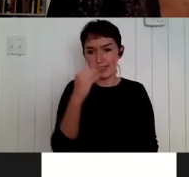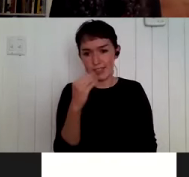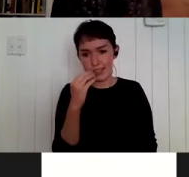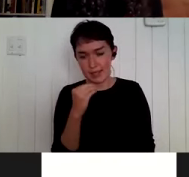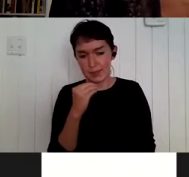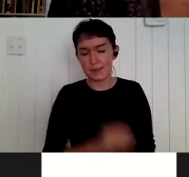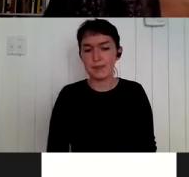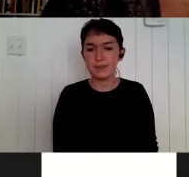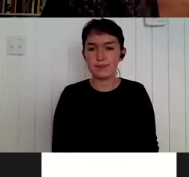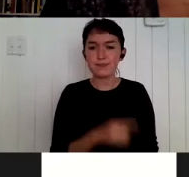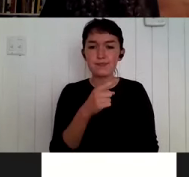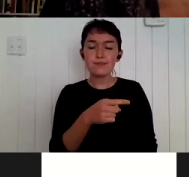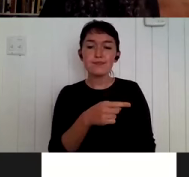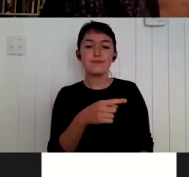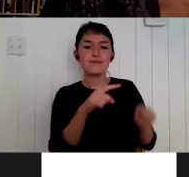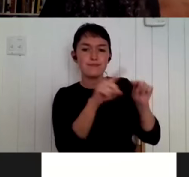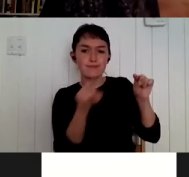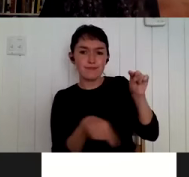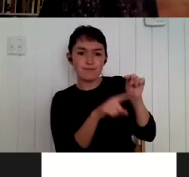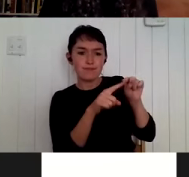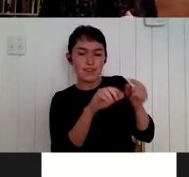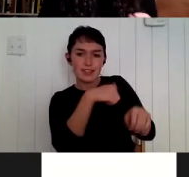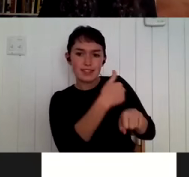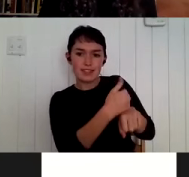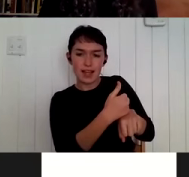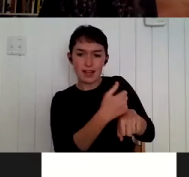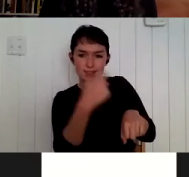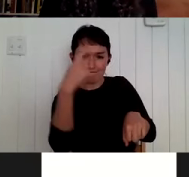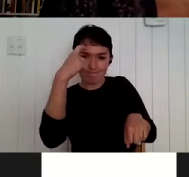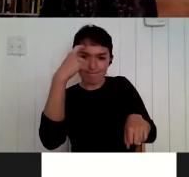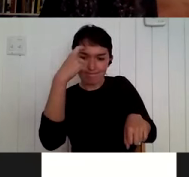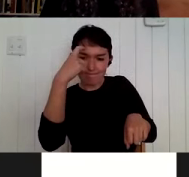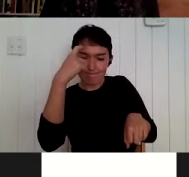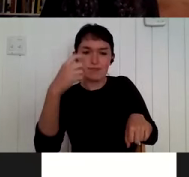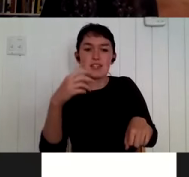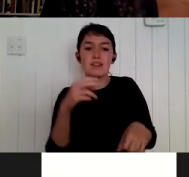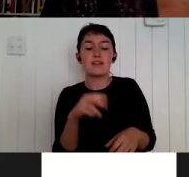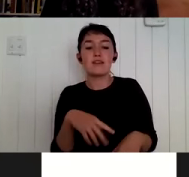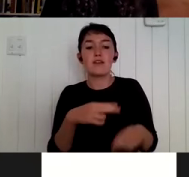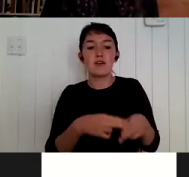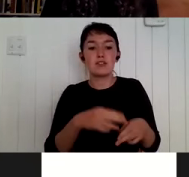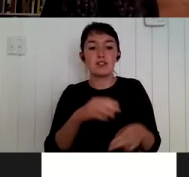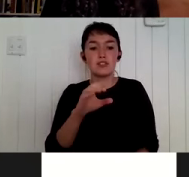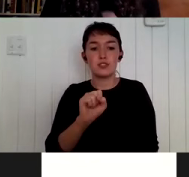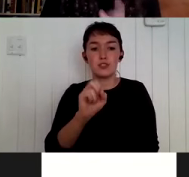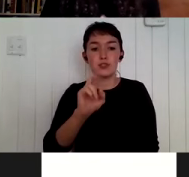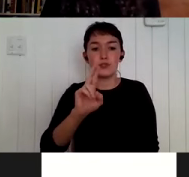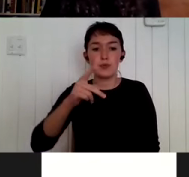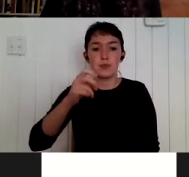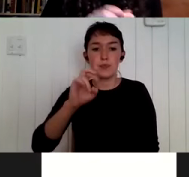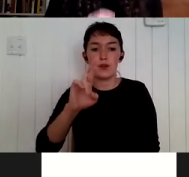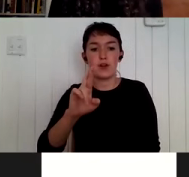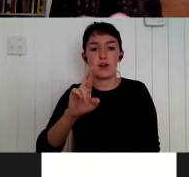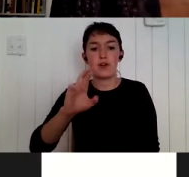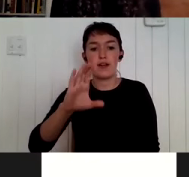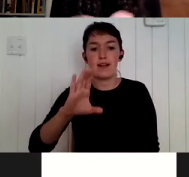is set by a region of the brain known as the suprachiasmatic nucleus, which is a part of the hypothalamus. And what's important